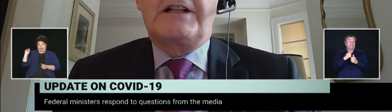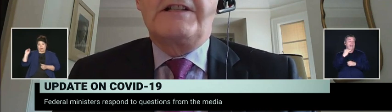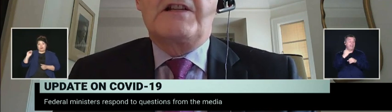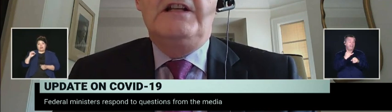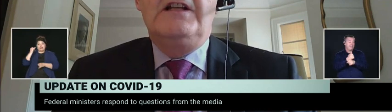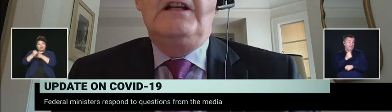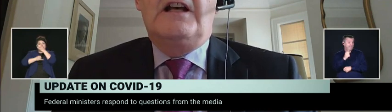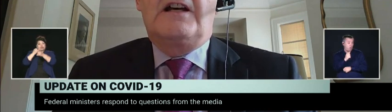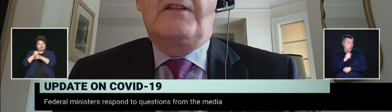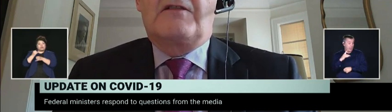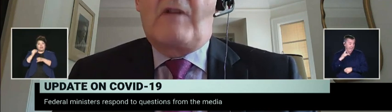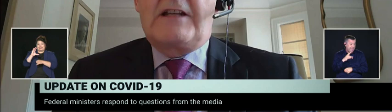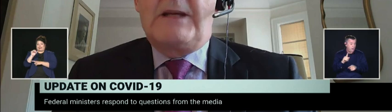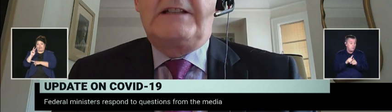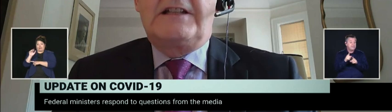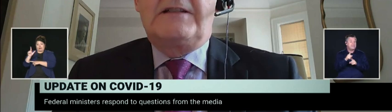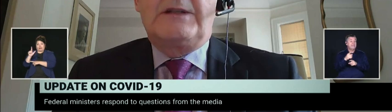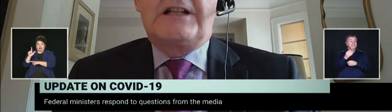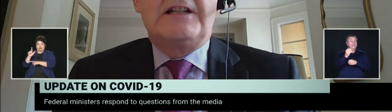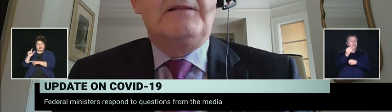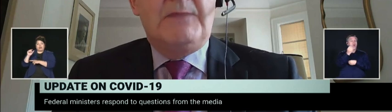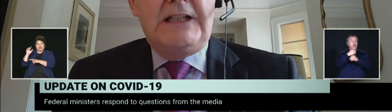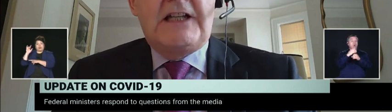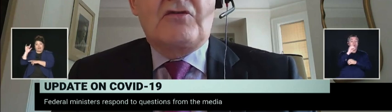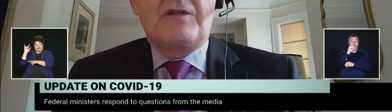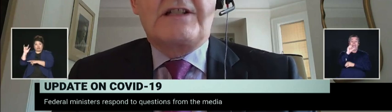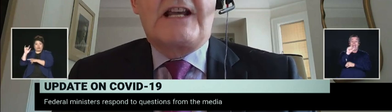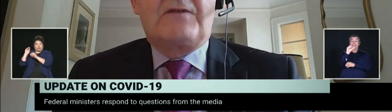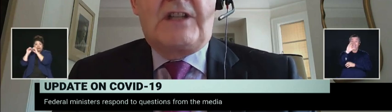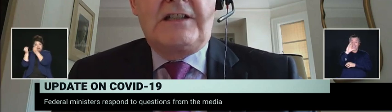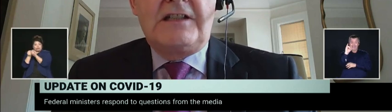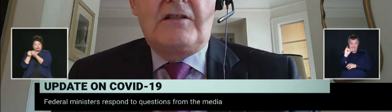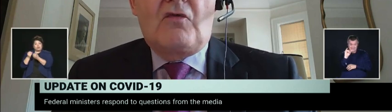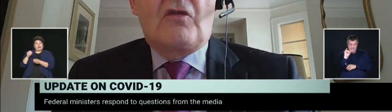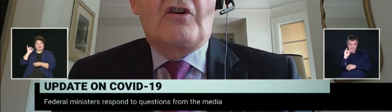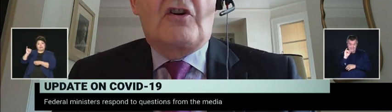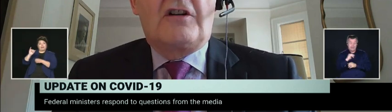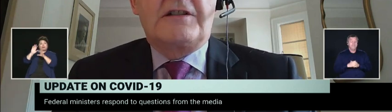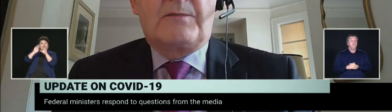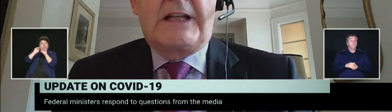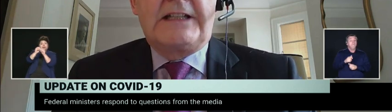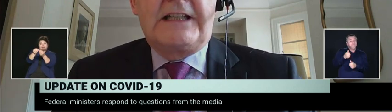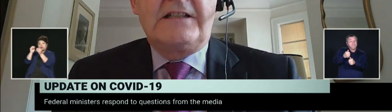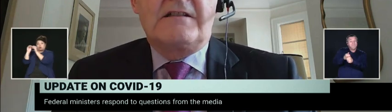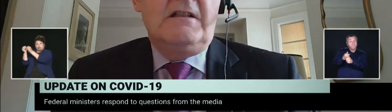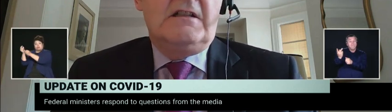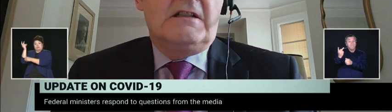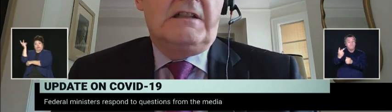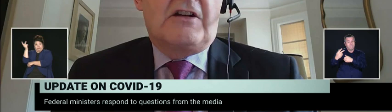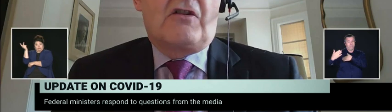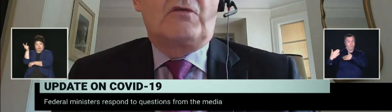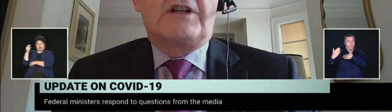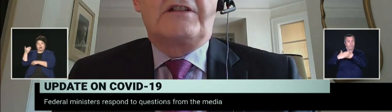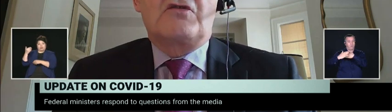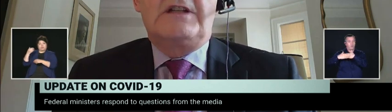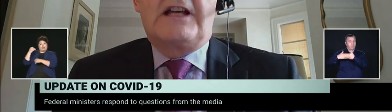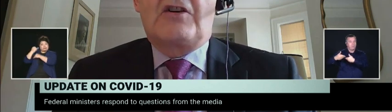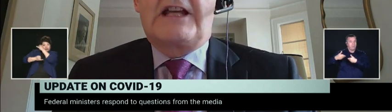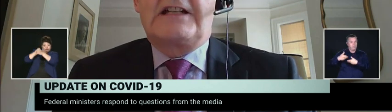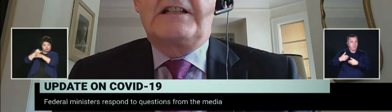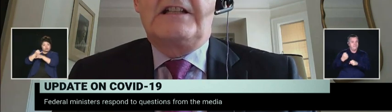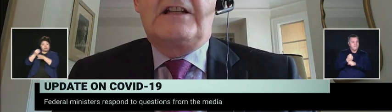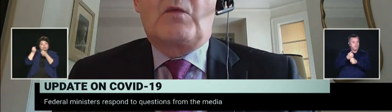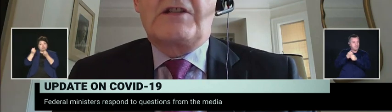world bodies that recommend that it be done. Many countries have done it or are contemplating it. In our own country,